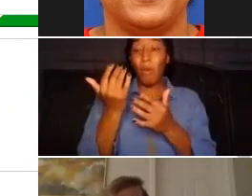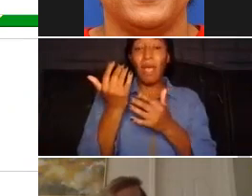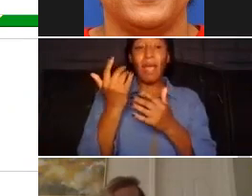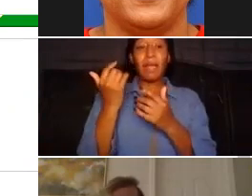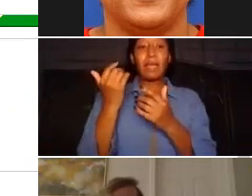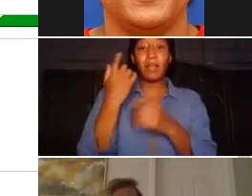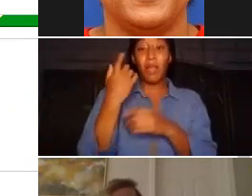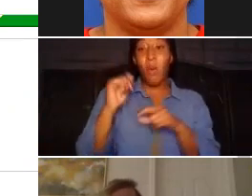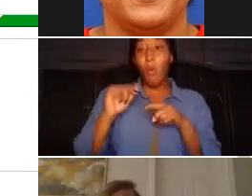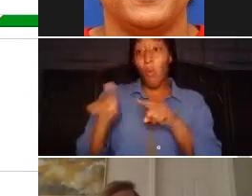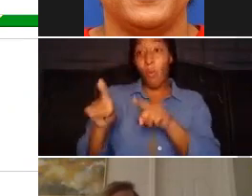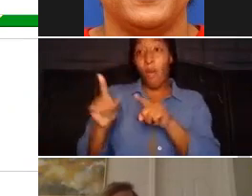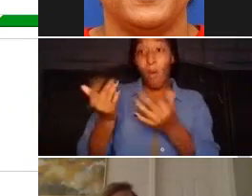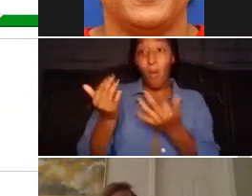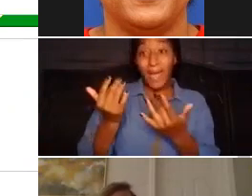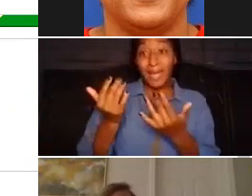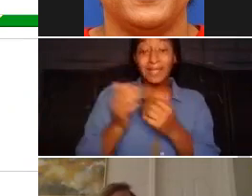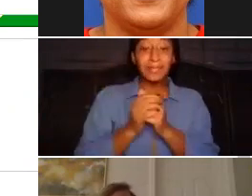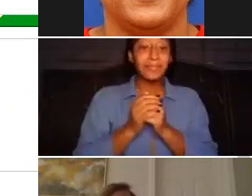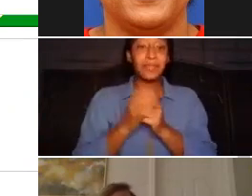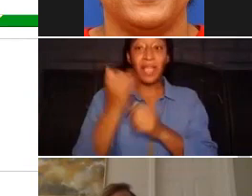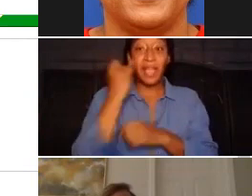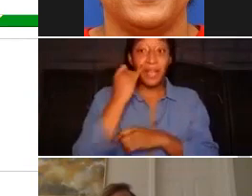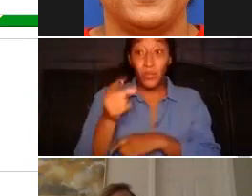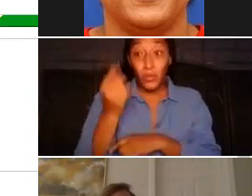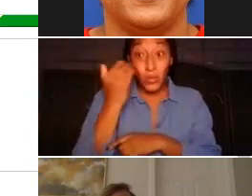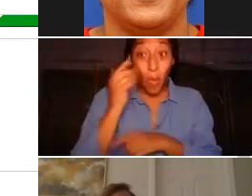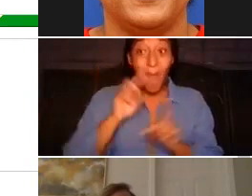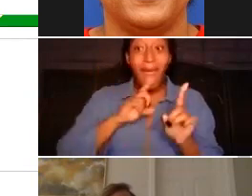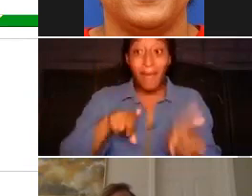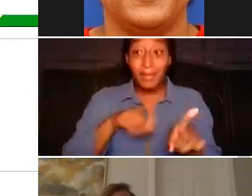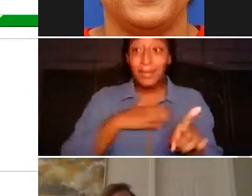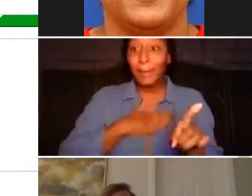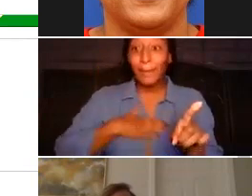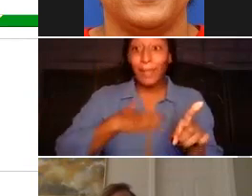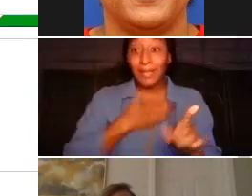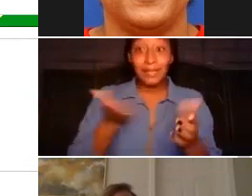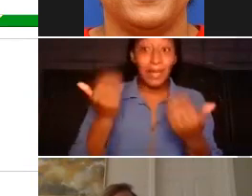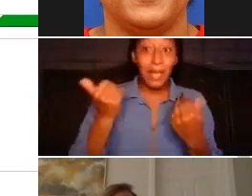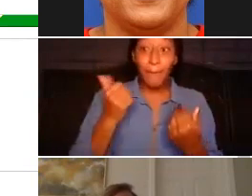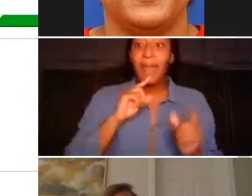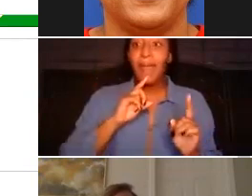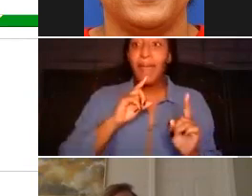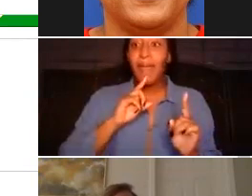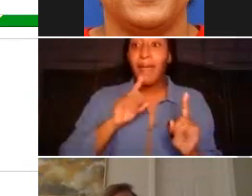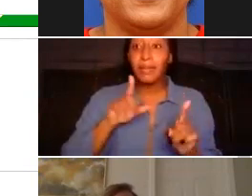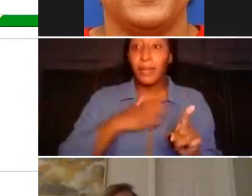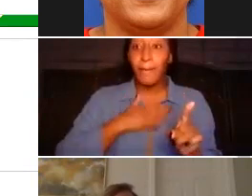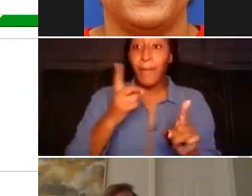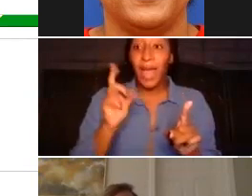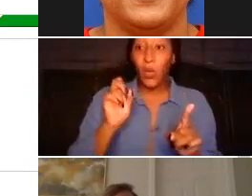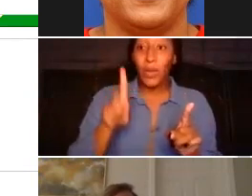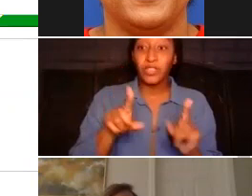question. Anybody who knows the answer can unmute and answer it for me. So if you are a P-Tech